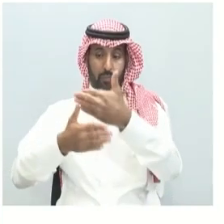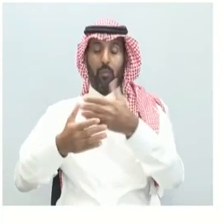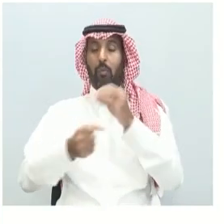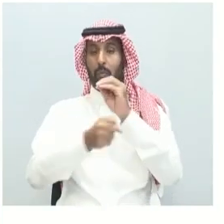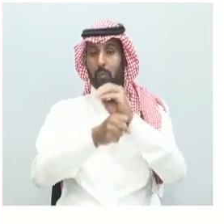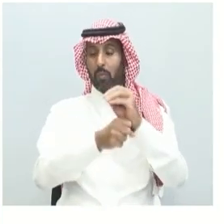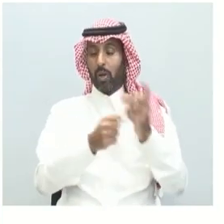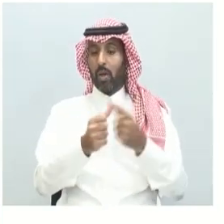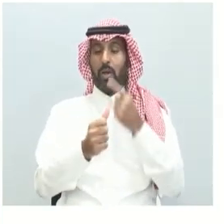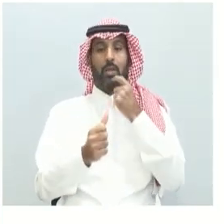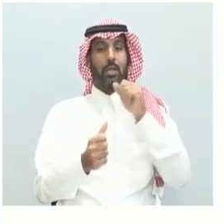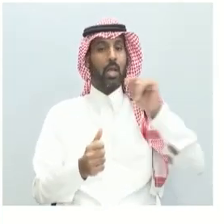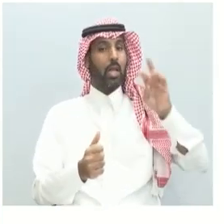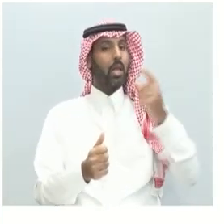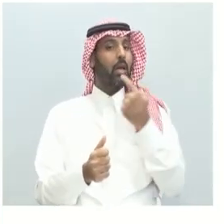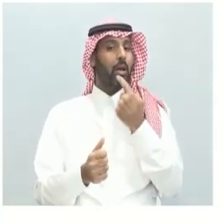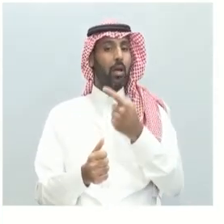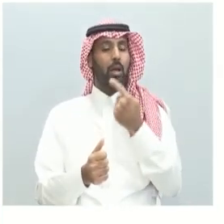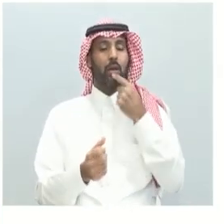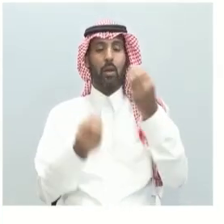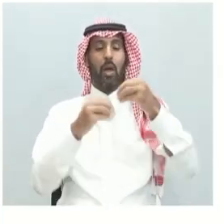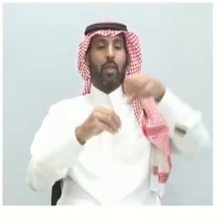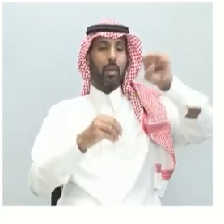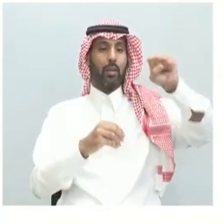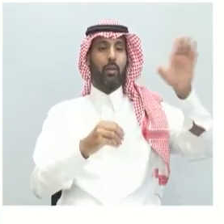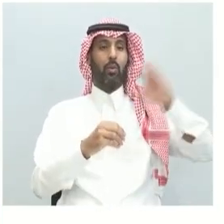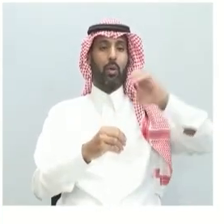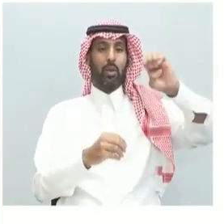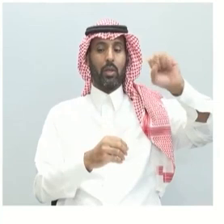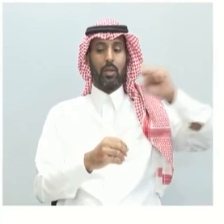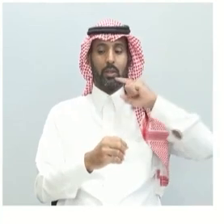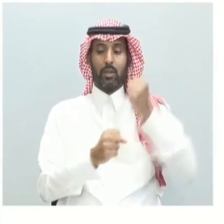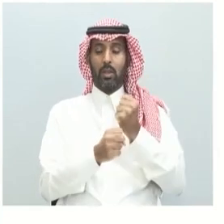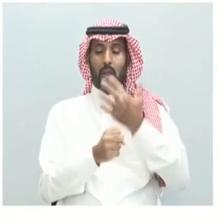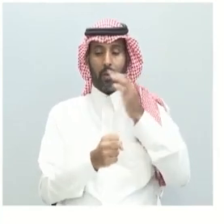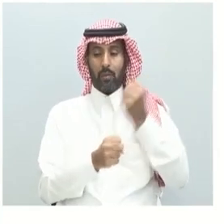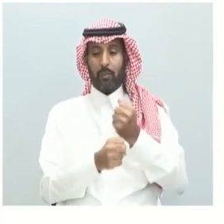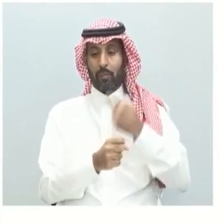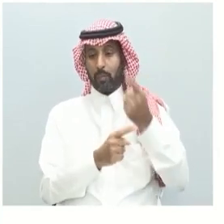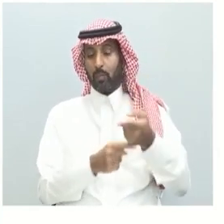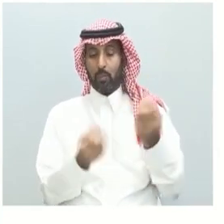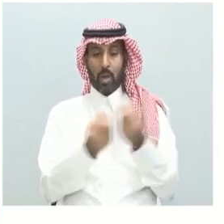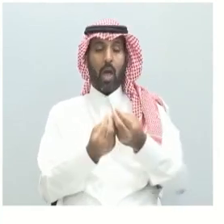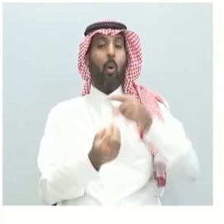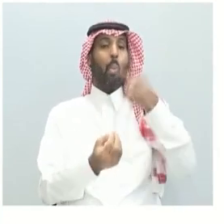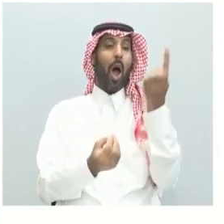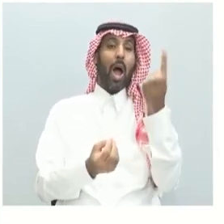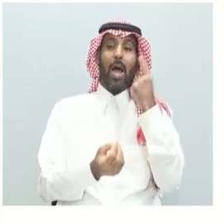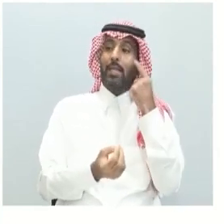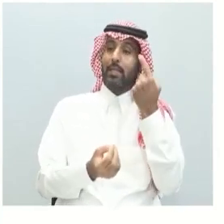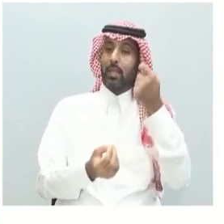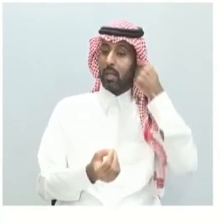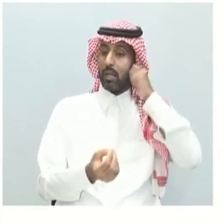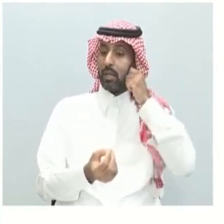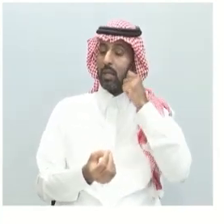information. The spelling rules for adding S or ES to simple present verbs used with he, she, and it.